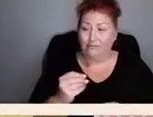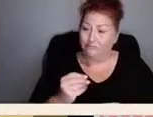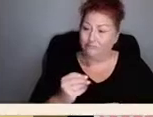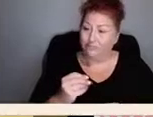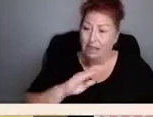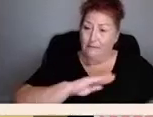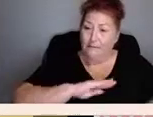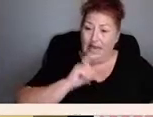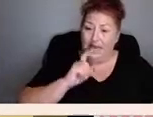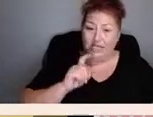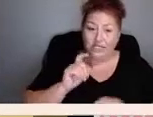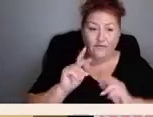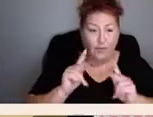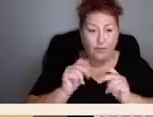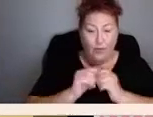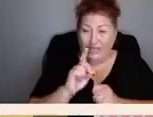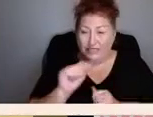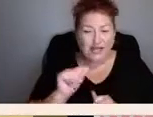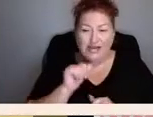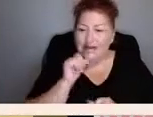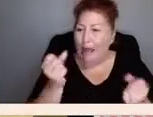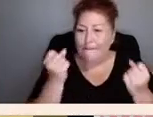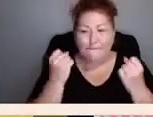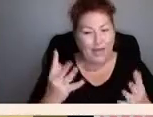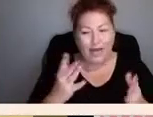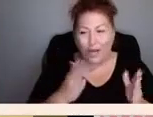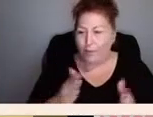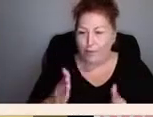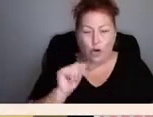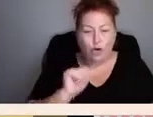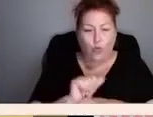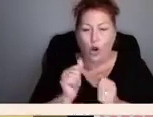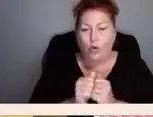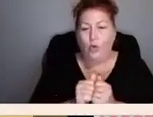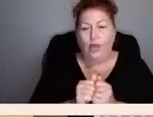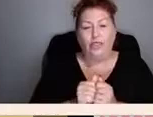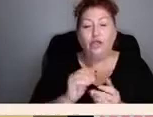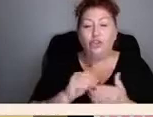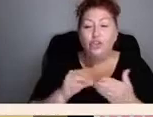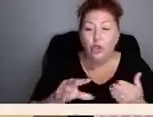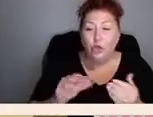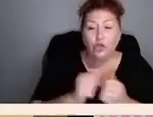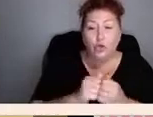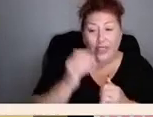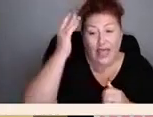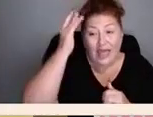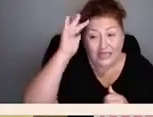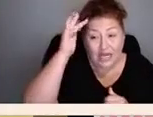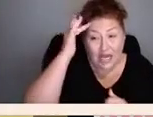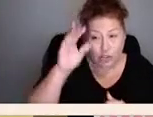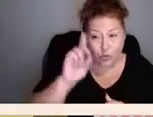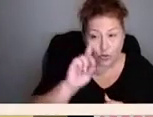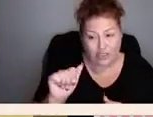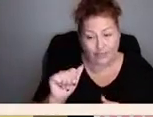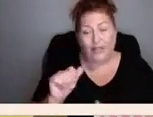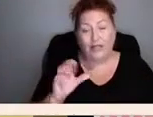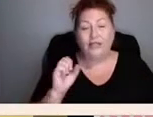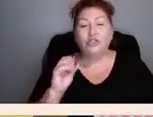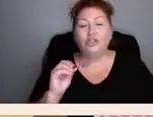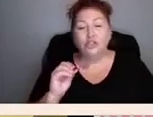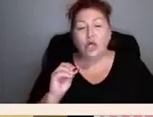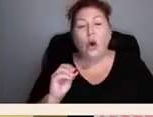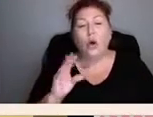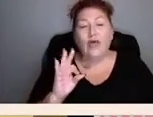with disabilities, not many are prepared to work with students with intellectual disabilities. And so